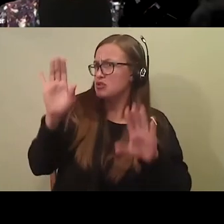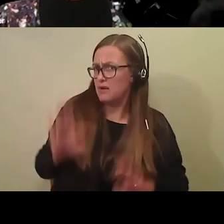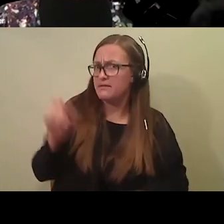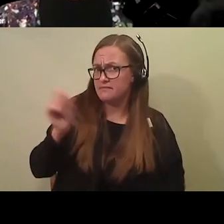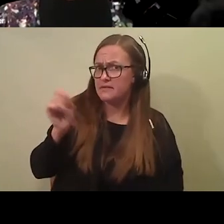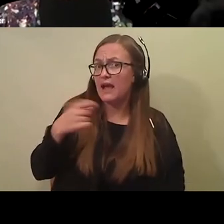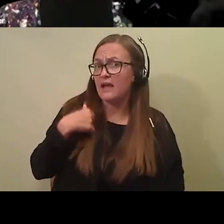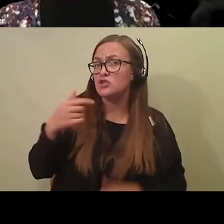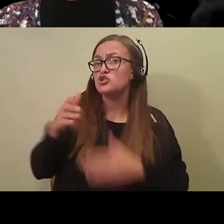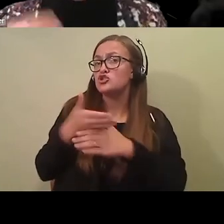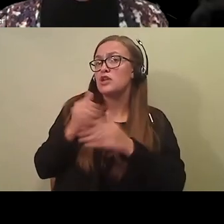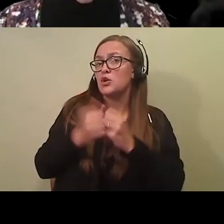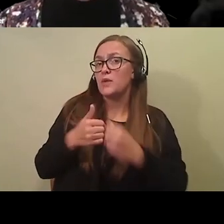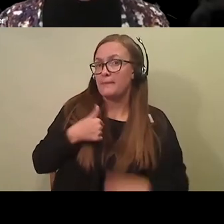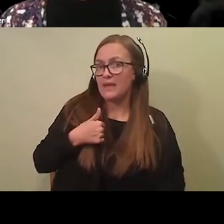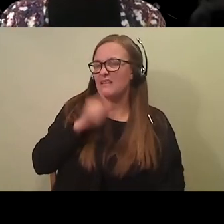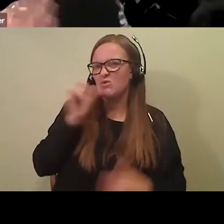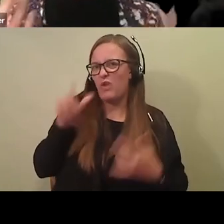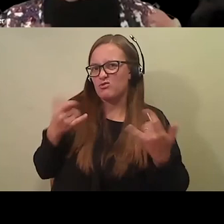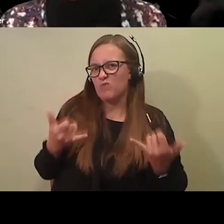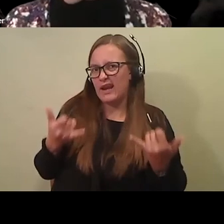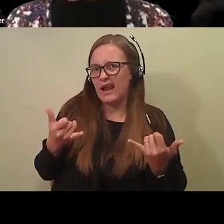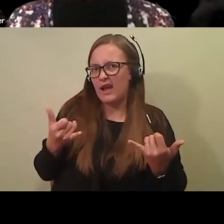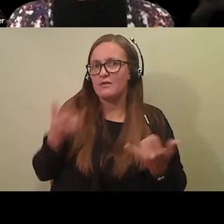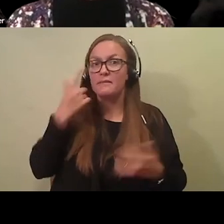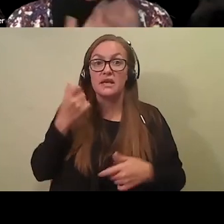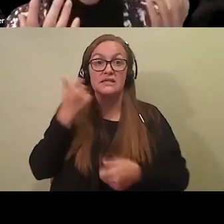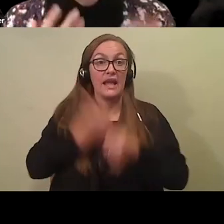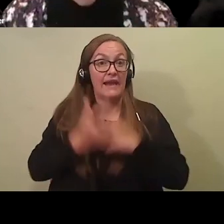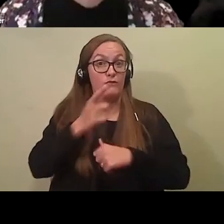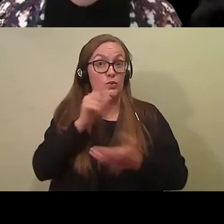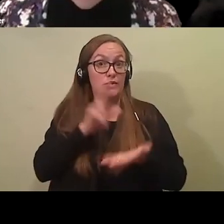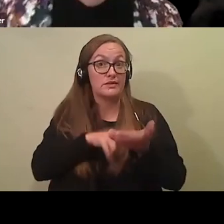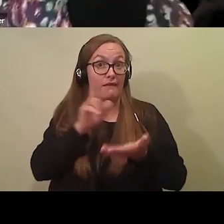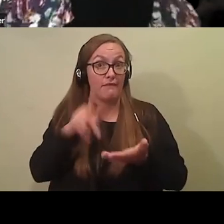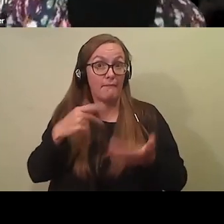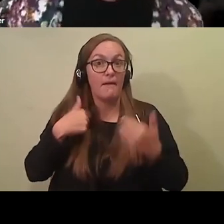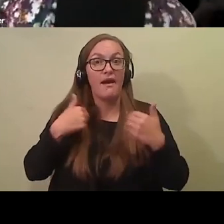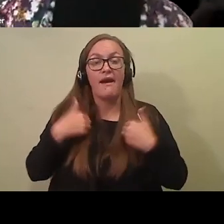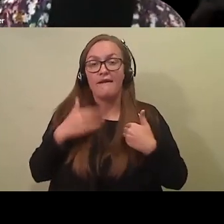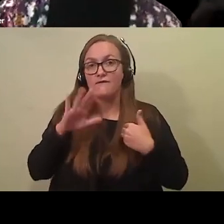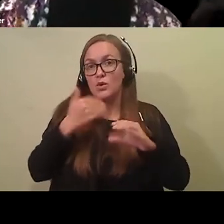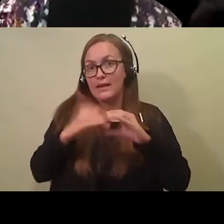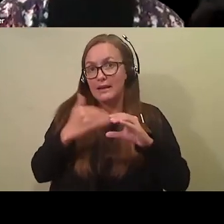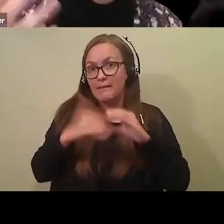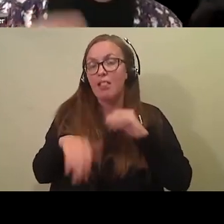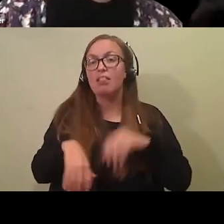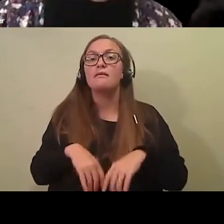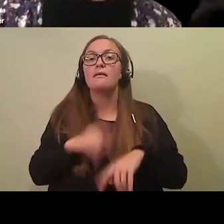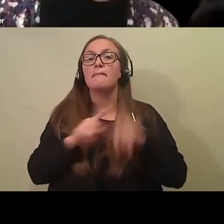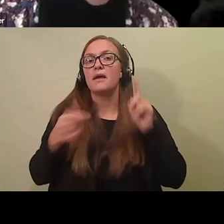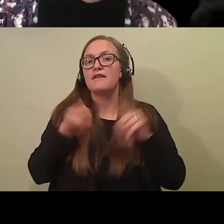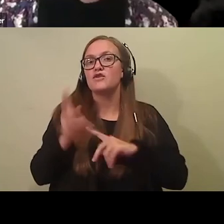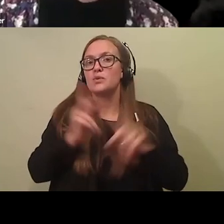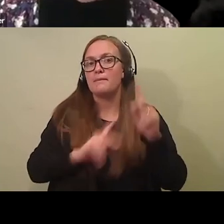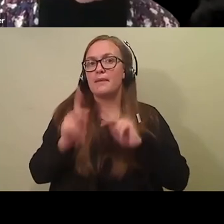Yeah, you can share with me. It doesn't have to be right now because everyone who signed up, I have your email. So it can even be after, I can send it out to folks. But a couple folks